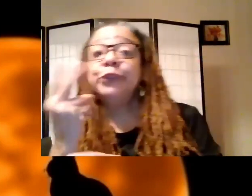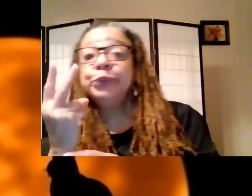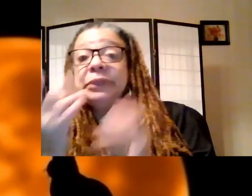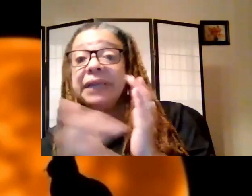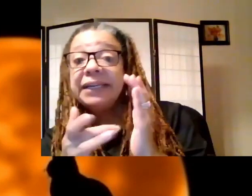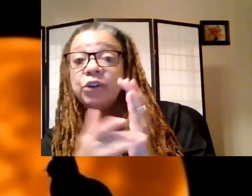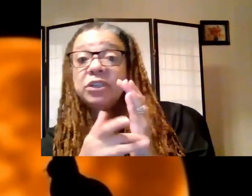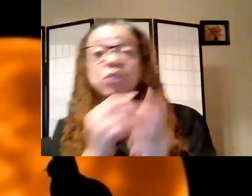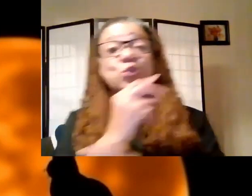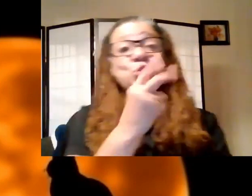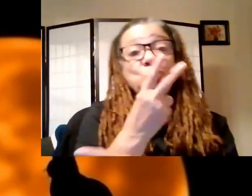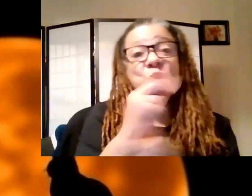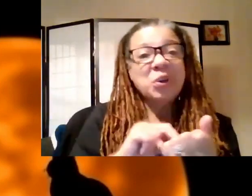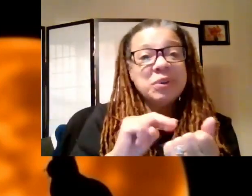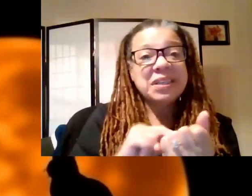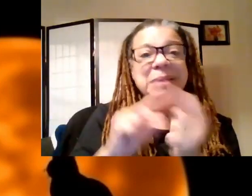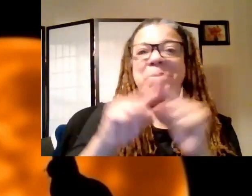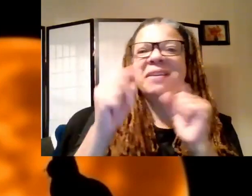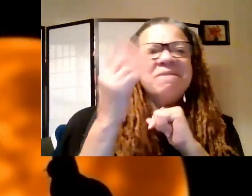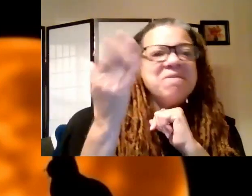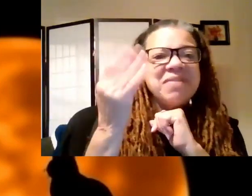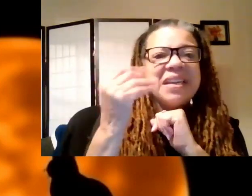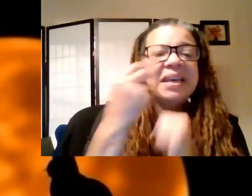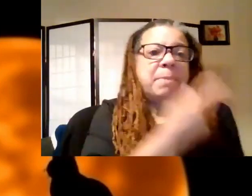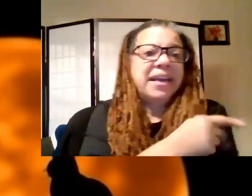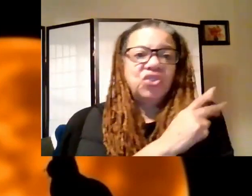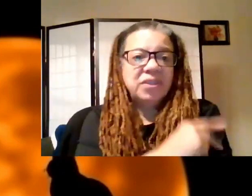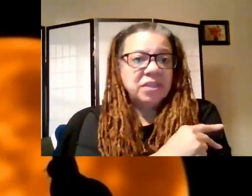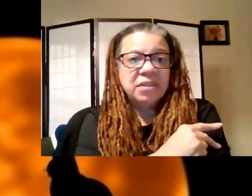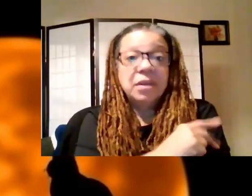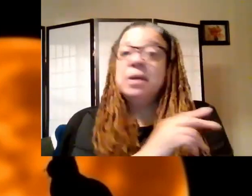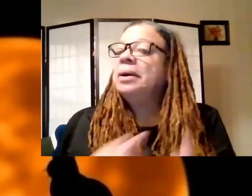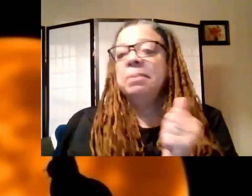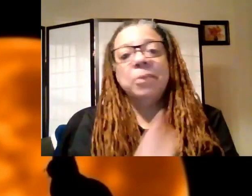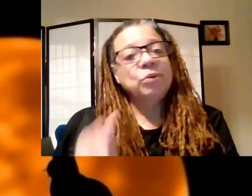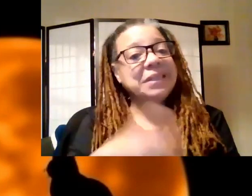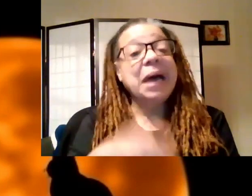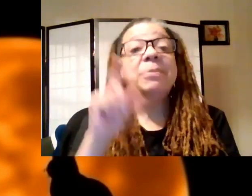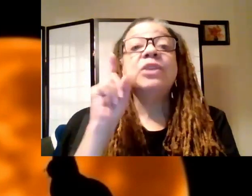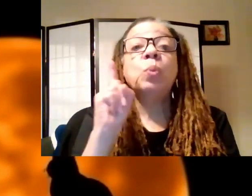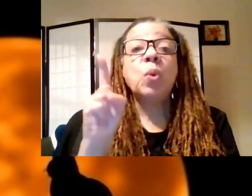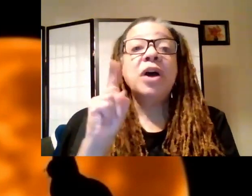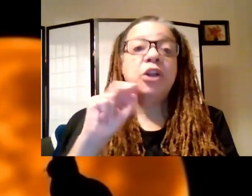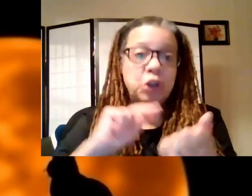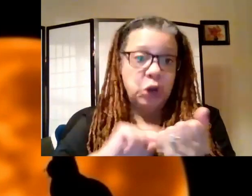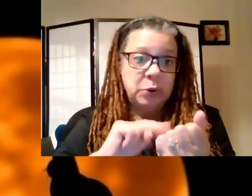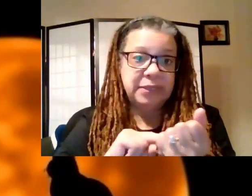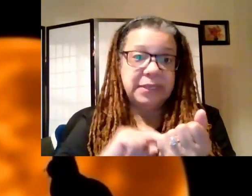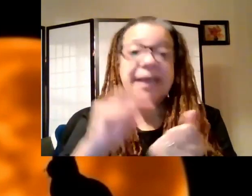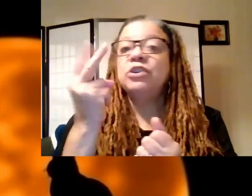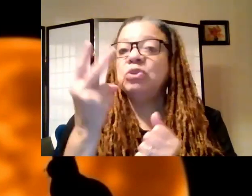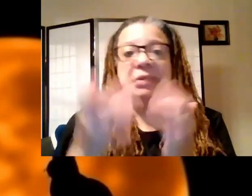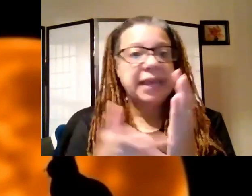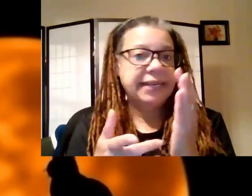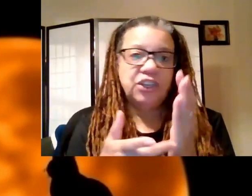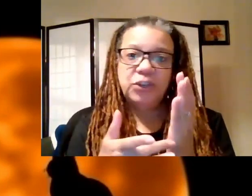2 nurses. But more often than not, it will be 1 nurse and 2 technicians. And at any given time, you